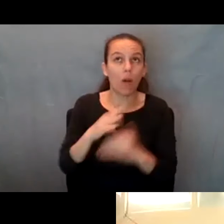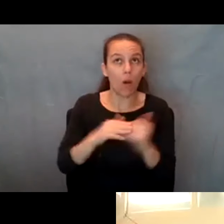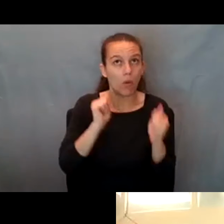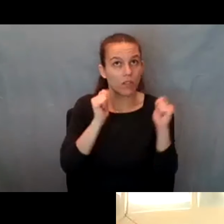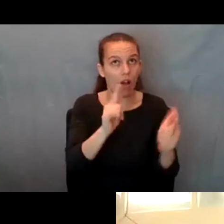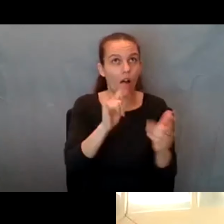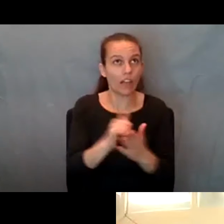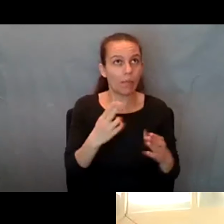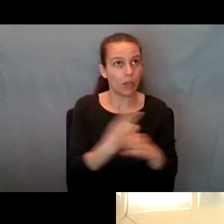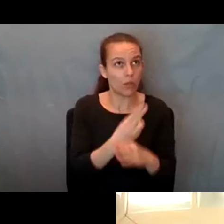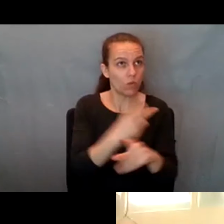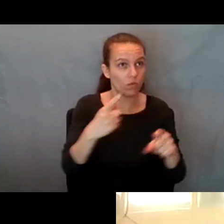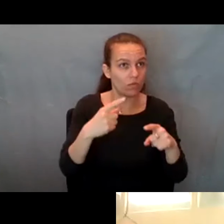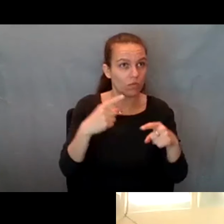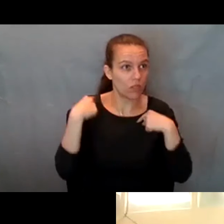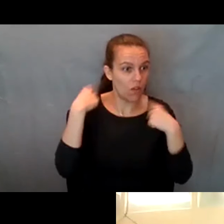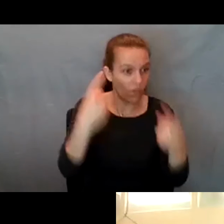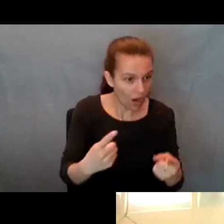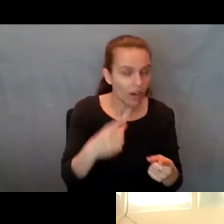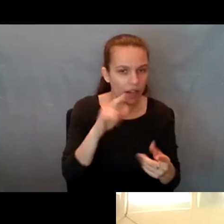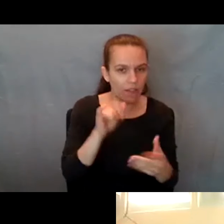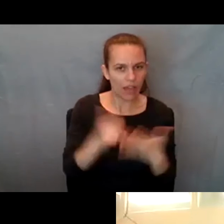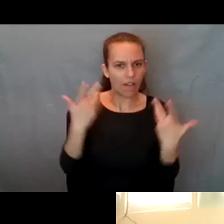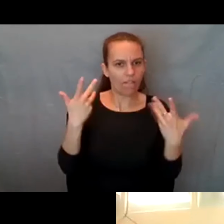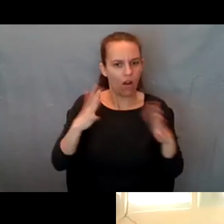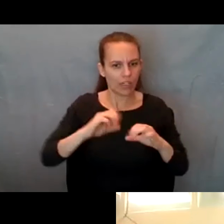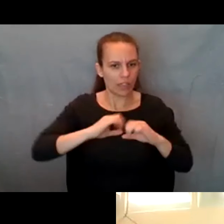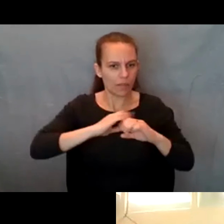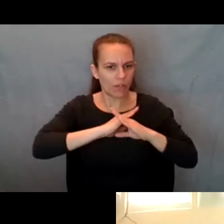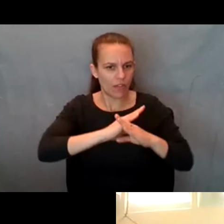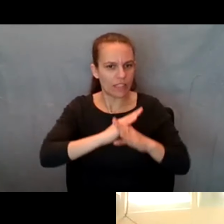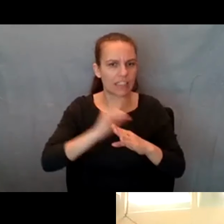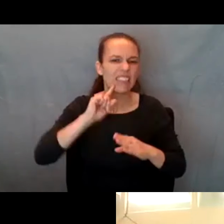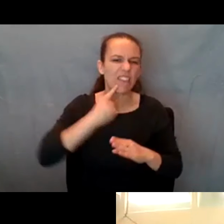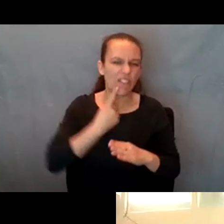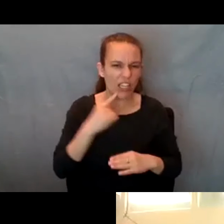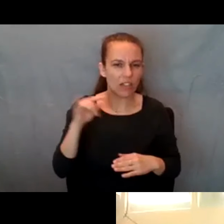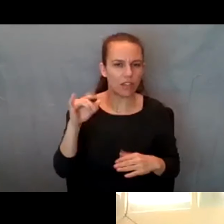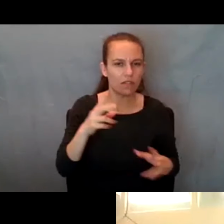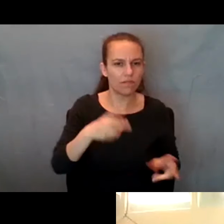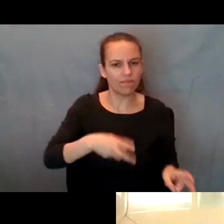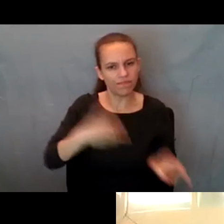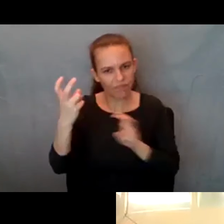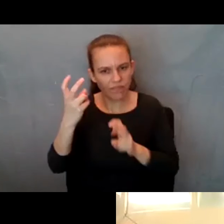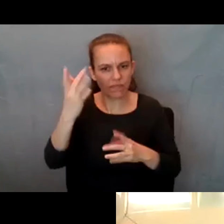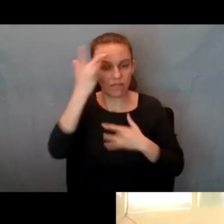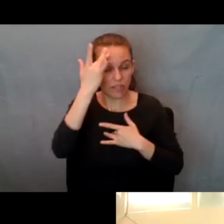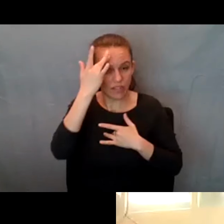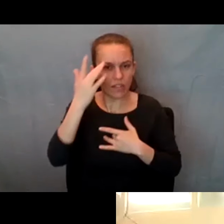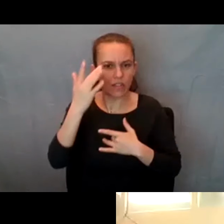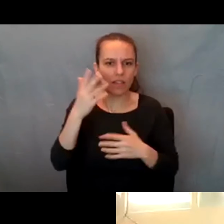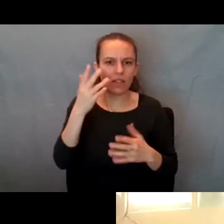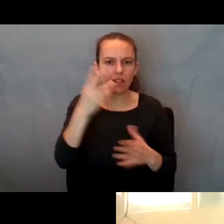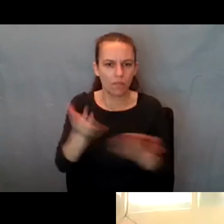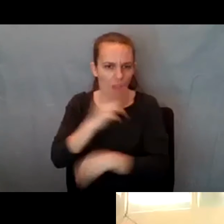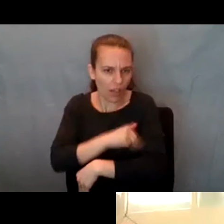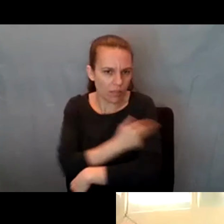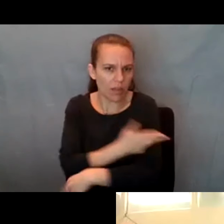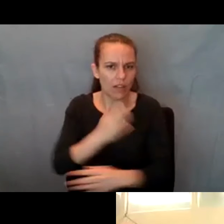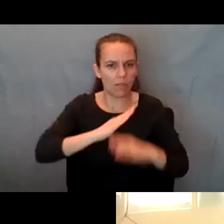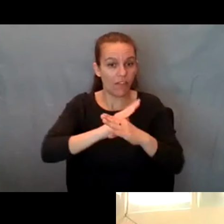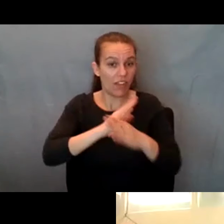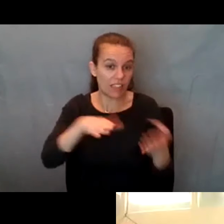have prevented severe illness, hospitalization, and death. So I think that's a really positive, and we need to highlight that. There may be